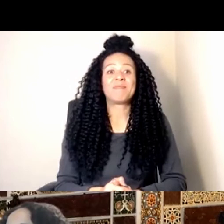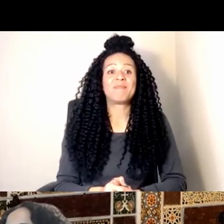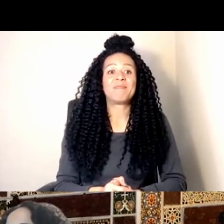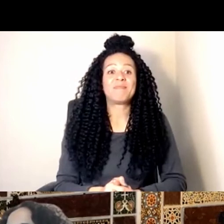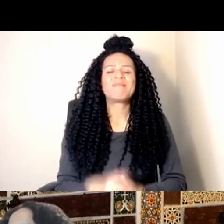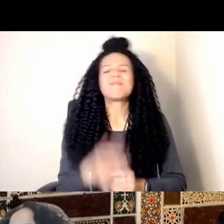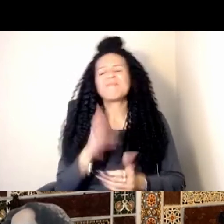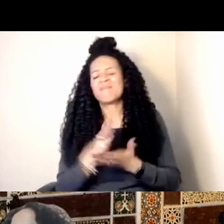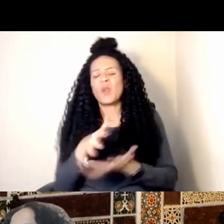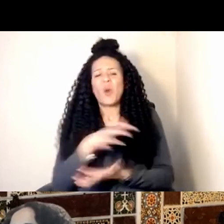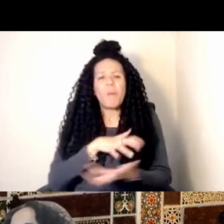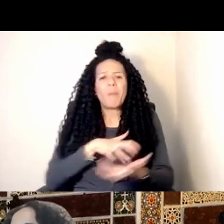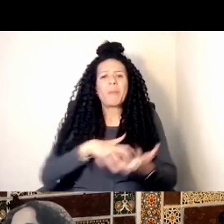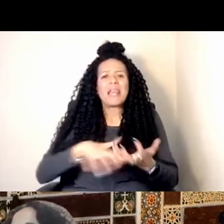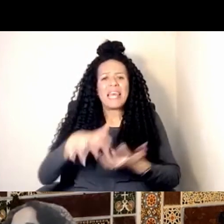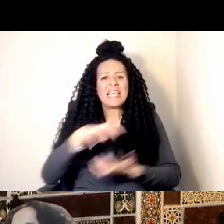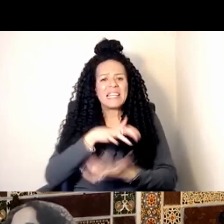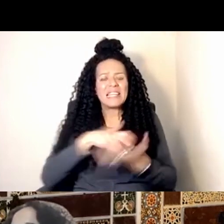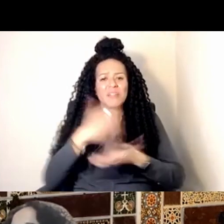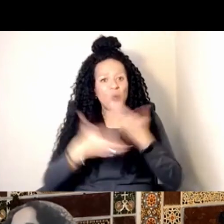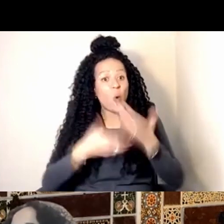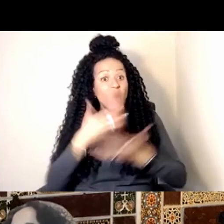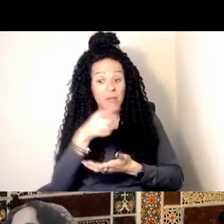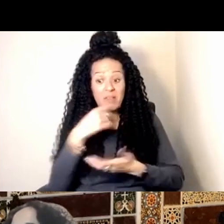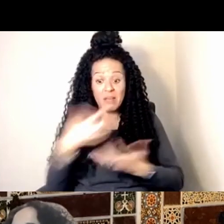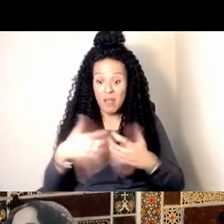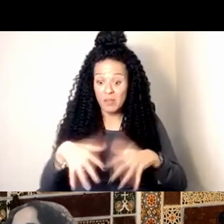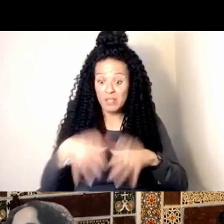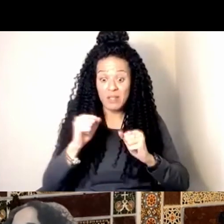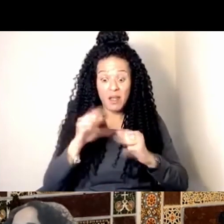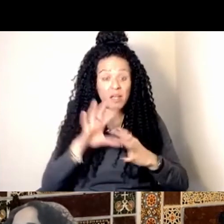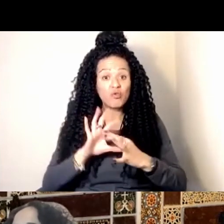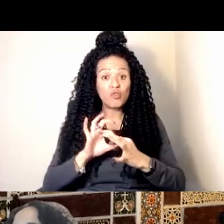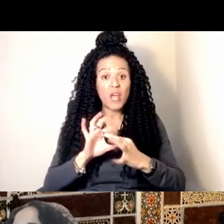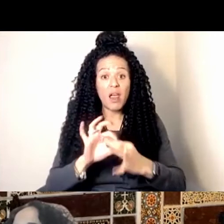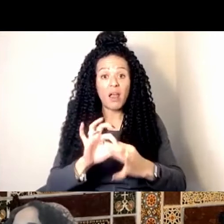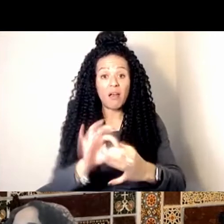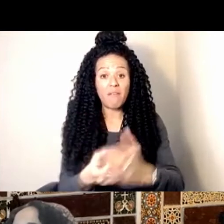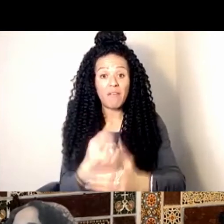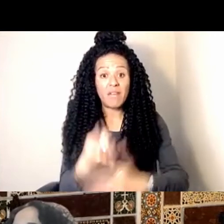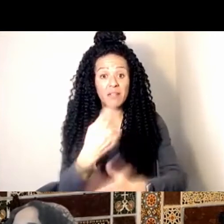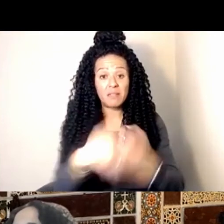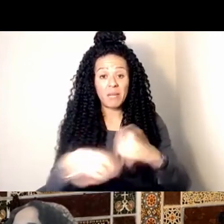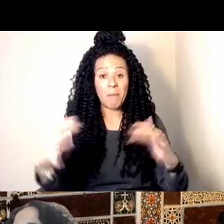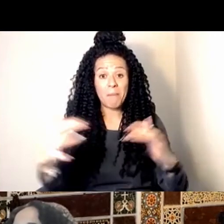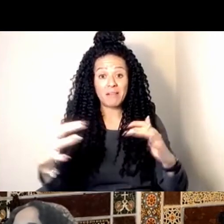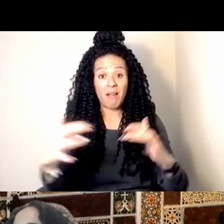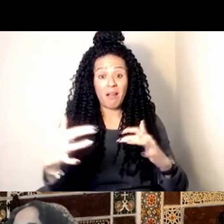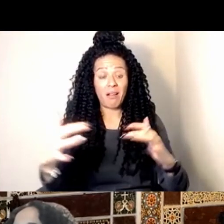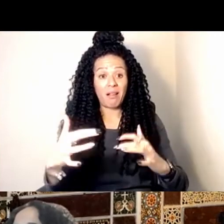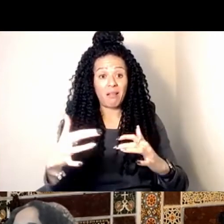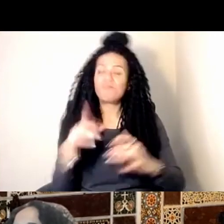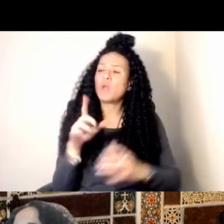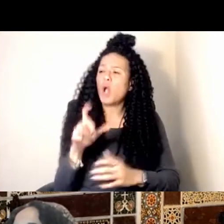Look, it's a complicated story, but that was the spark that began a chain of events leading to a battle. One he was well